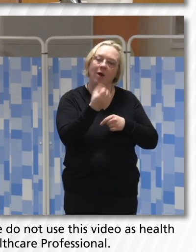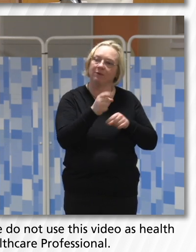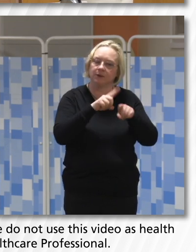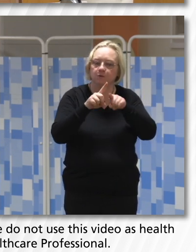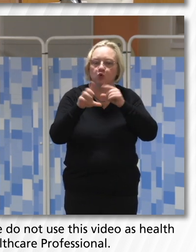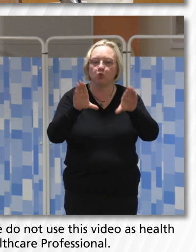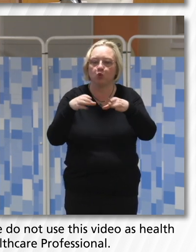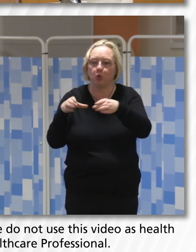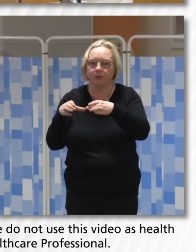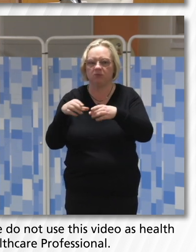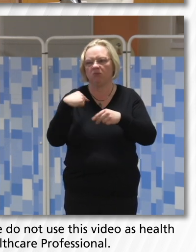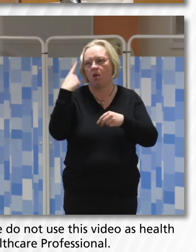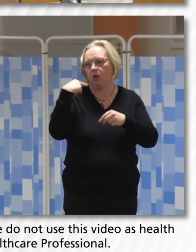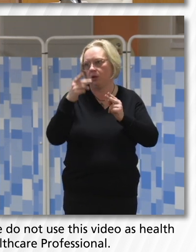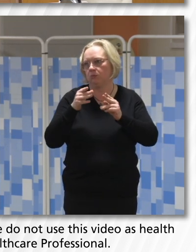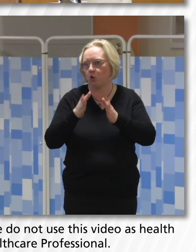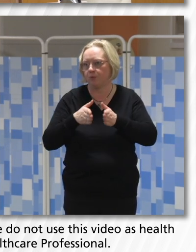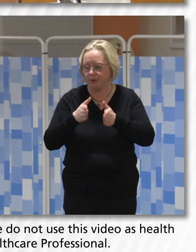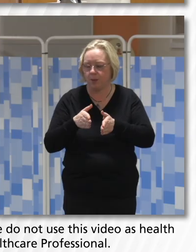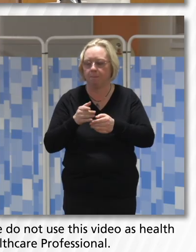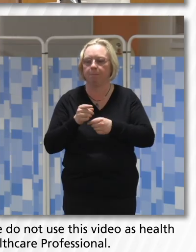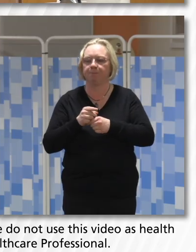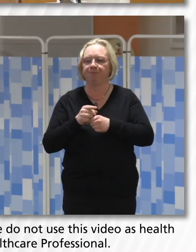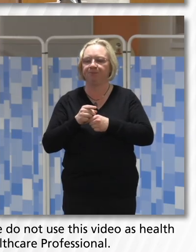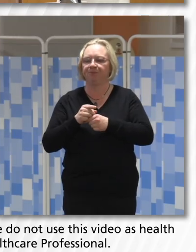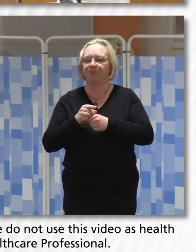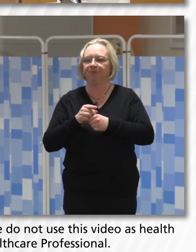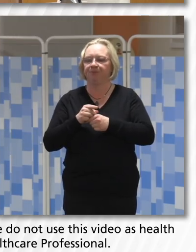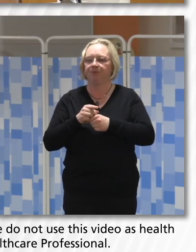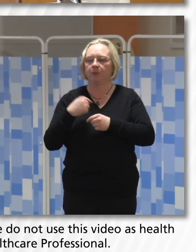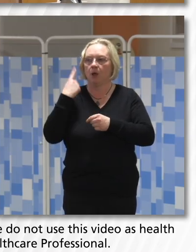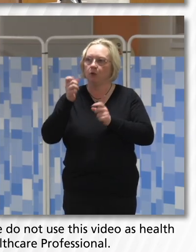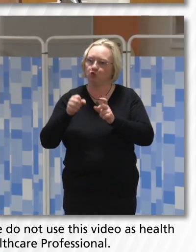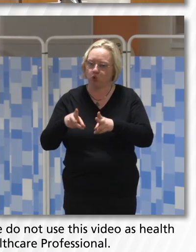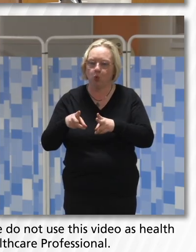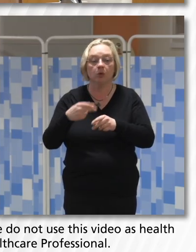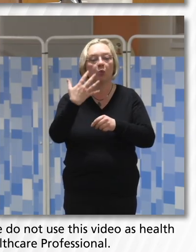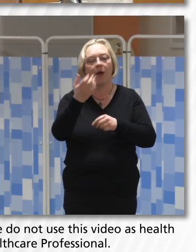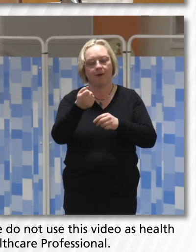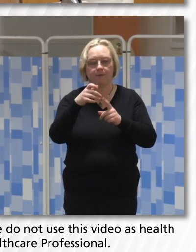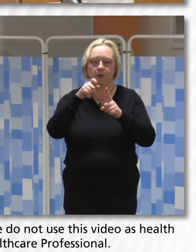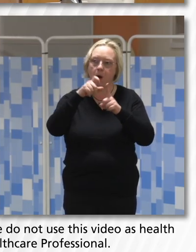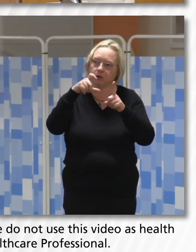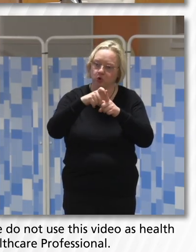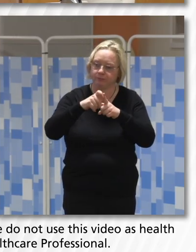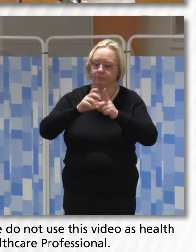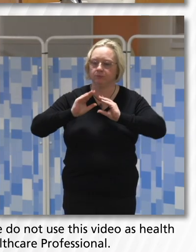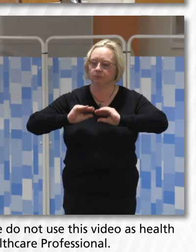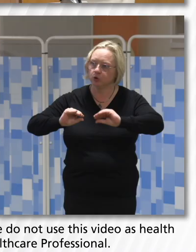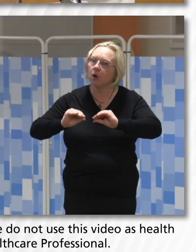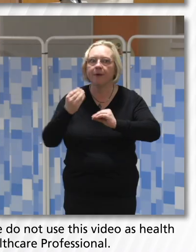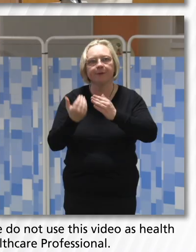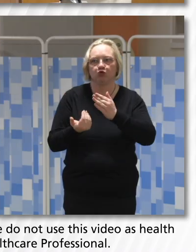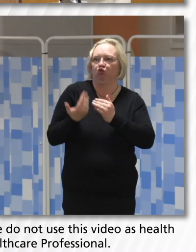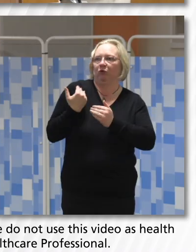the setting at Florence Nightingale. We do a Parkinson's education group for patients who are newly diagnosed or